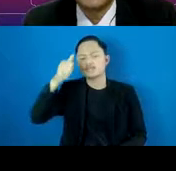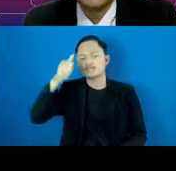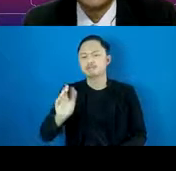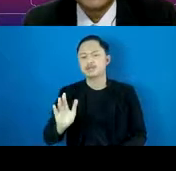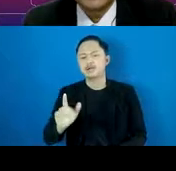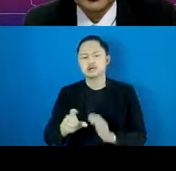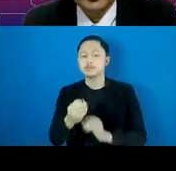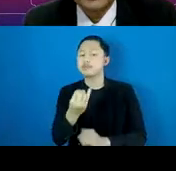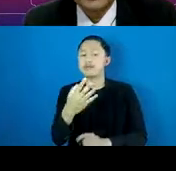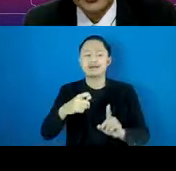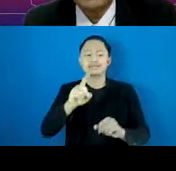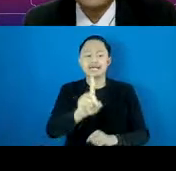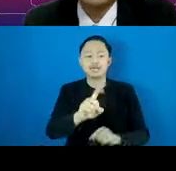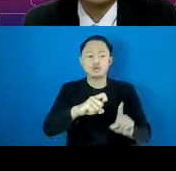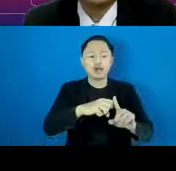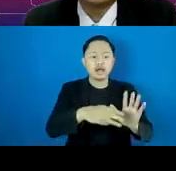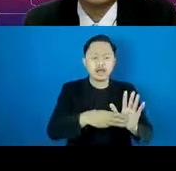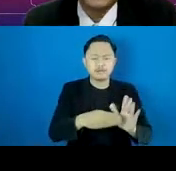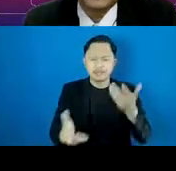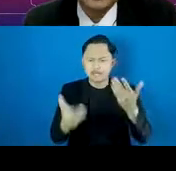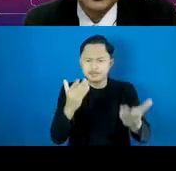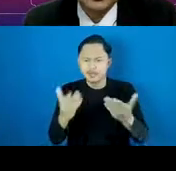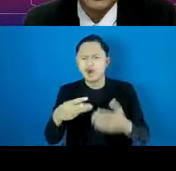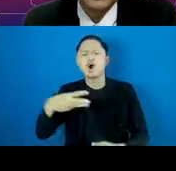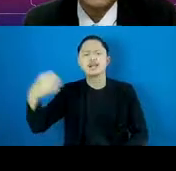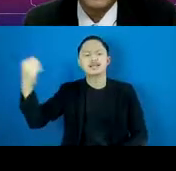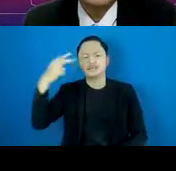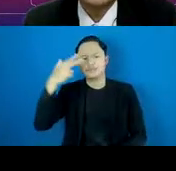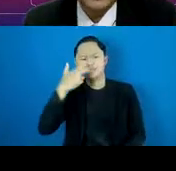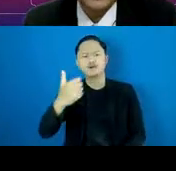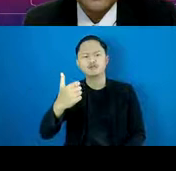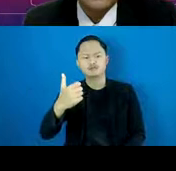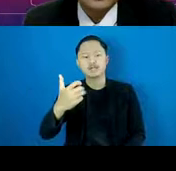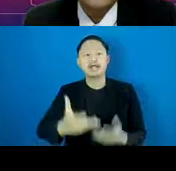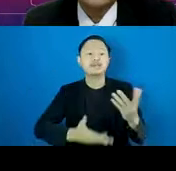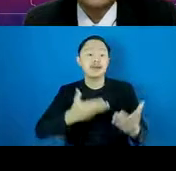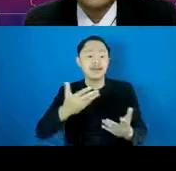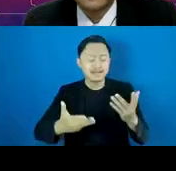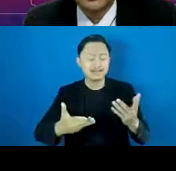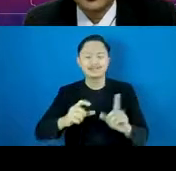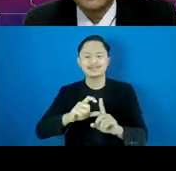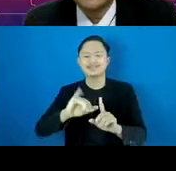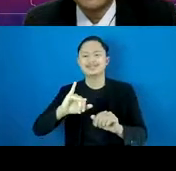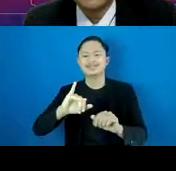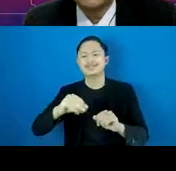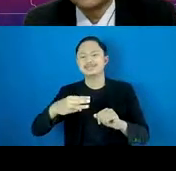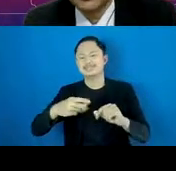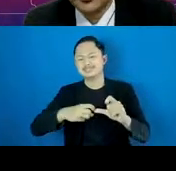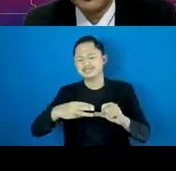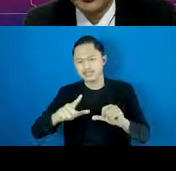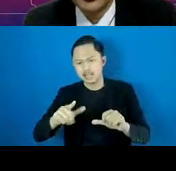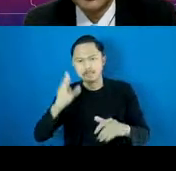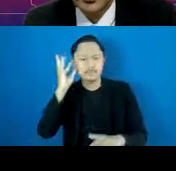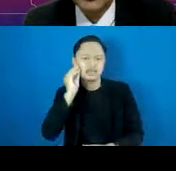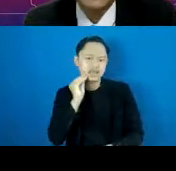kilometer is much better in terms of electric buses. So they are indeed efficient and they also help